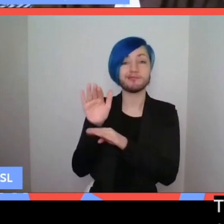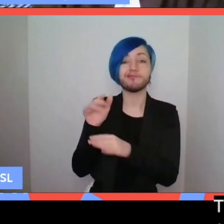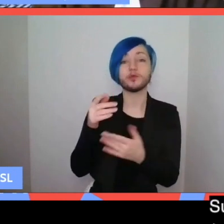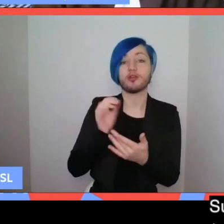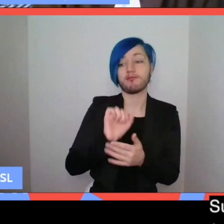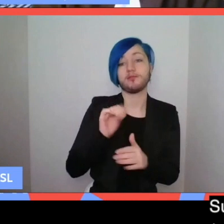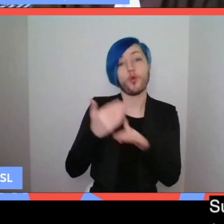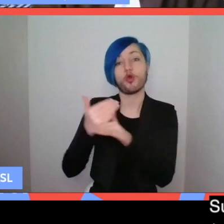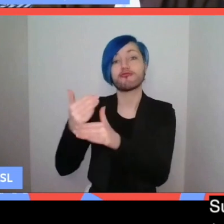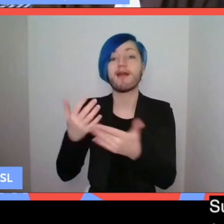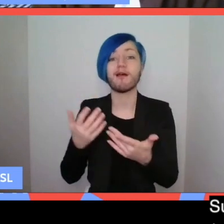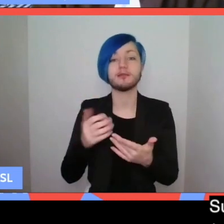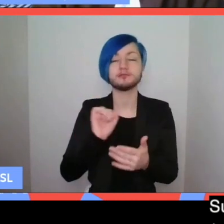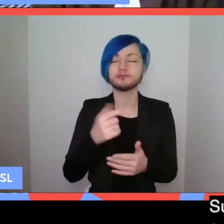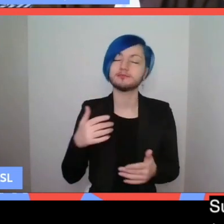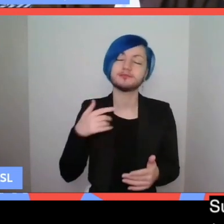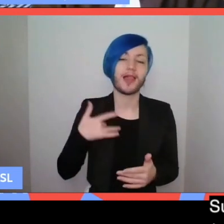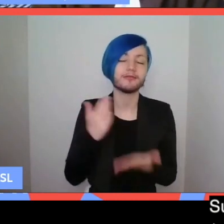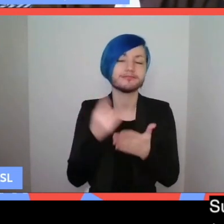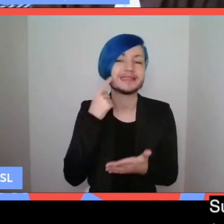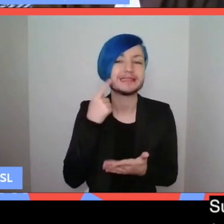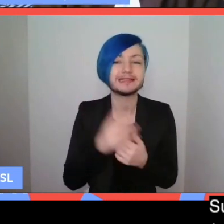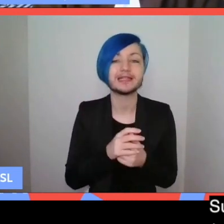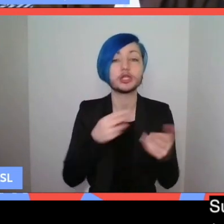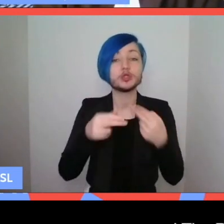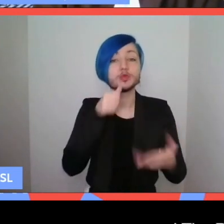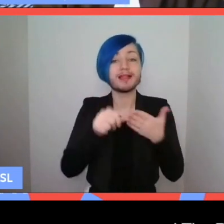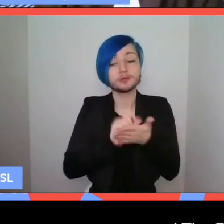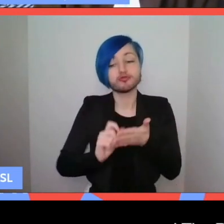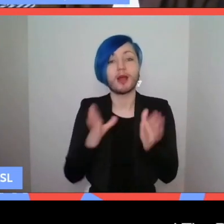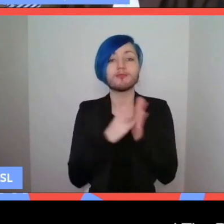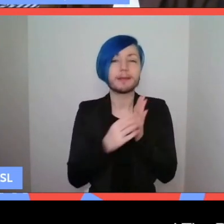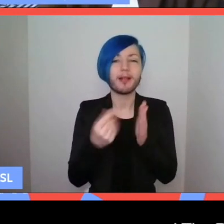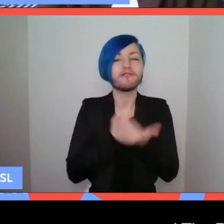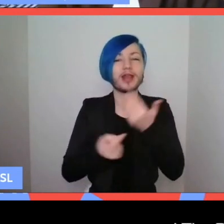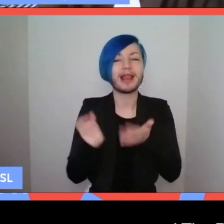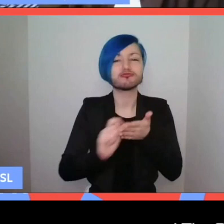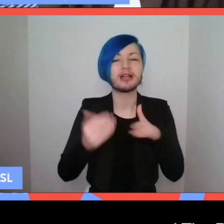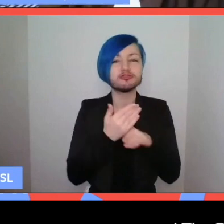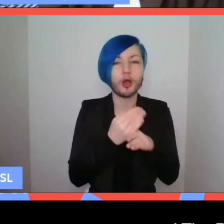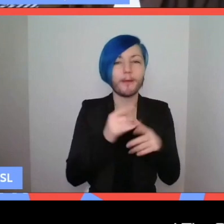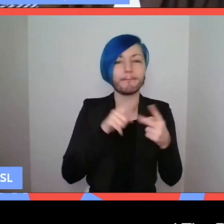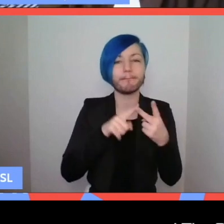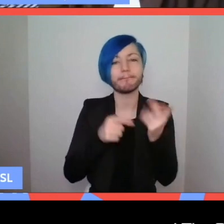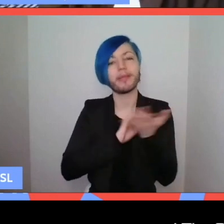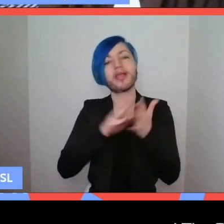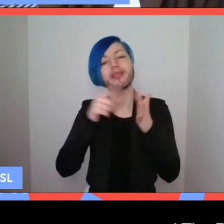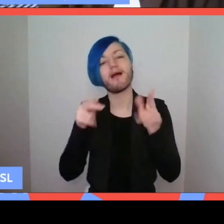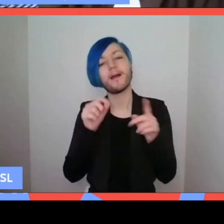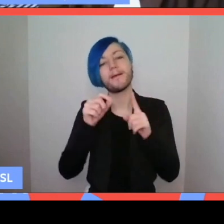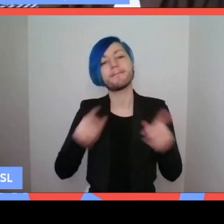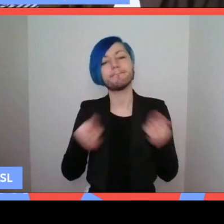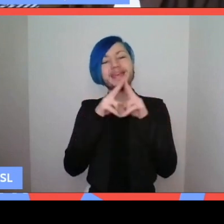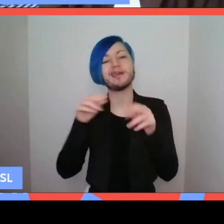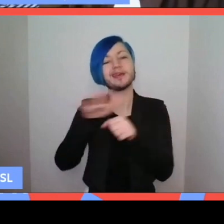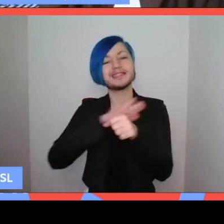evolves. Subscribe to newsletters such as Freelance Writing Jobs and the Peak District to get opportunities